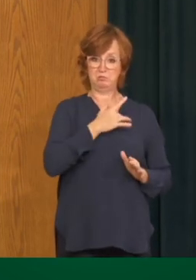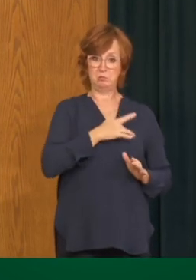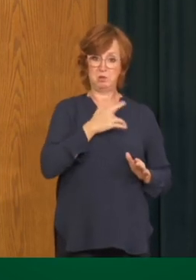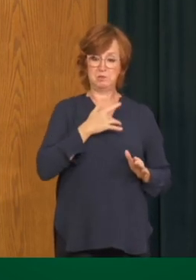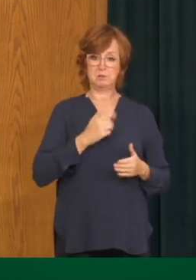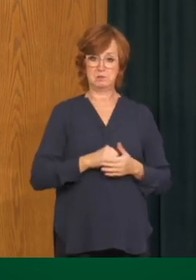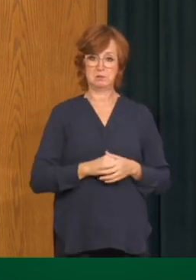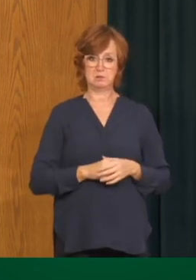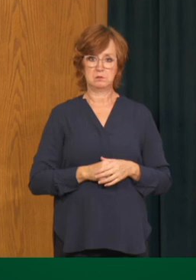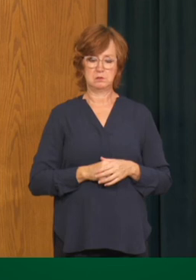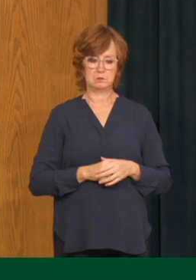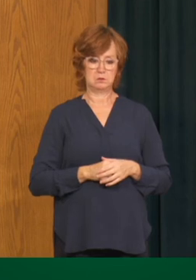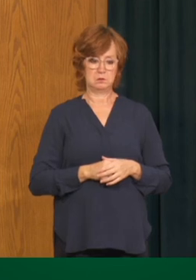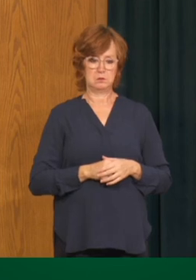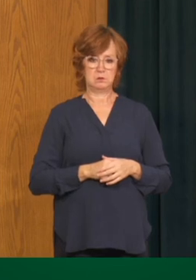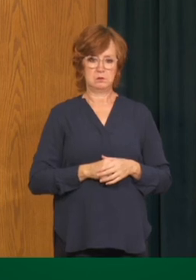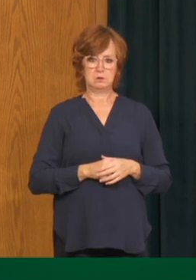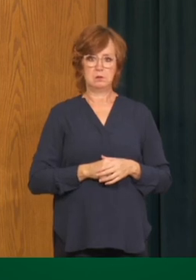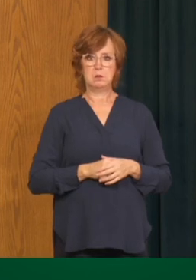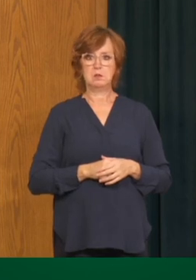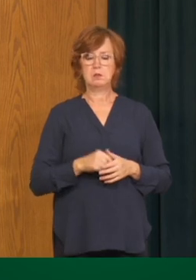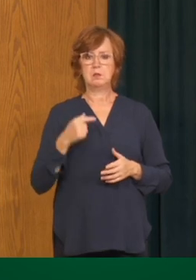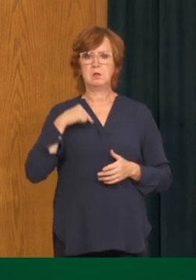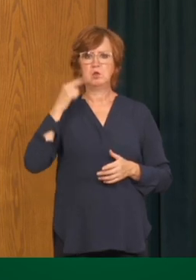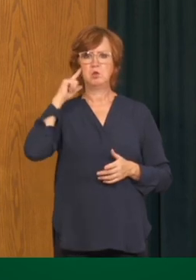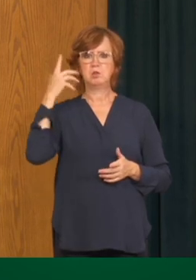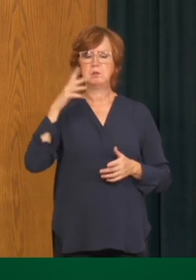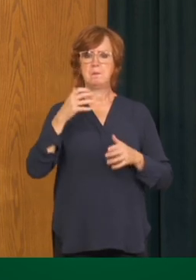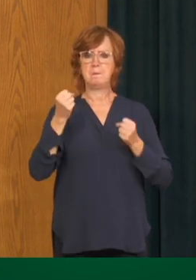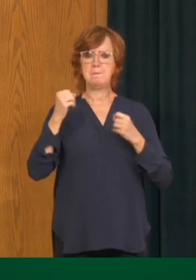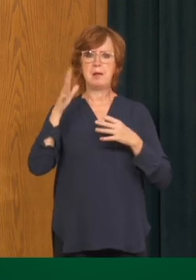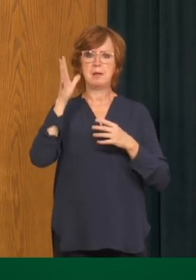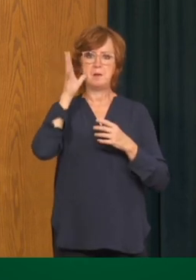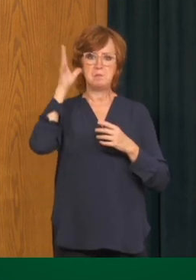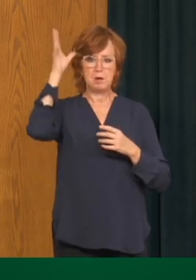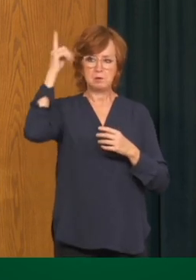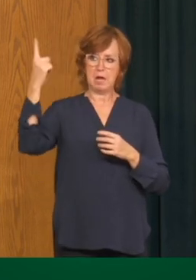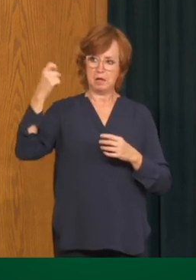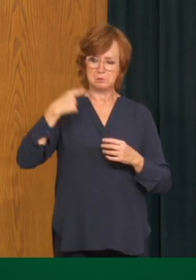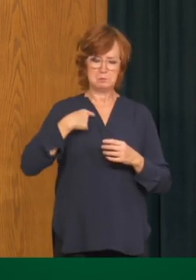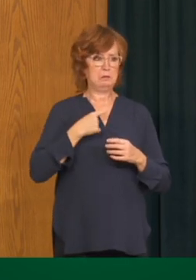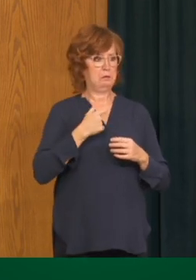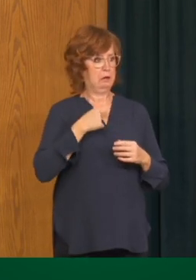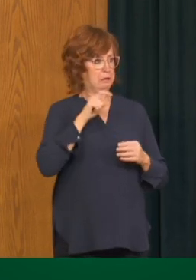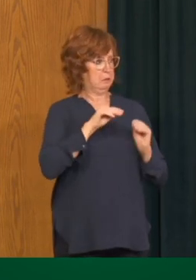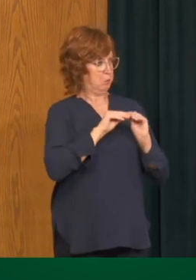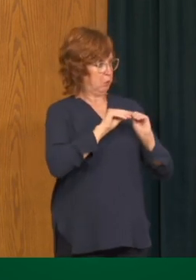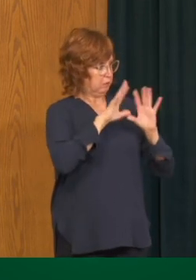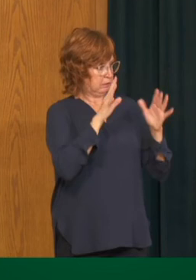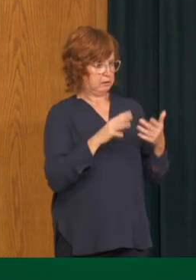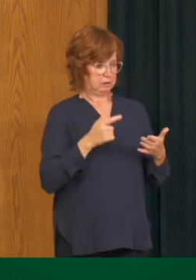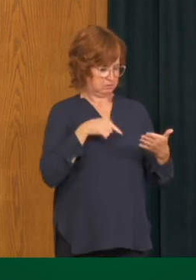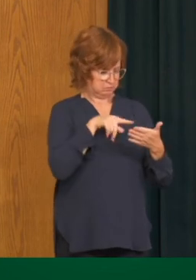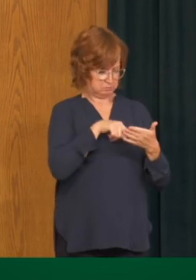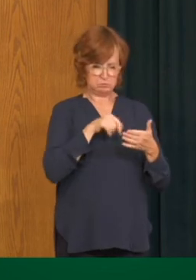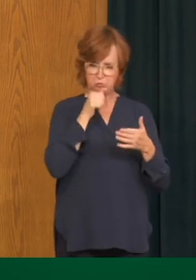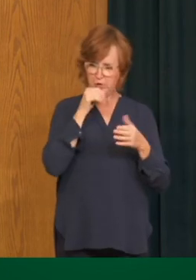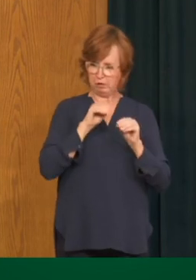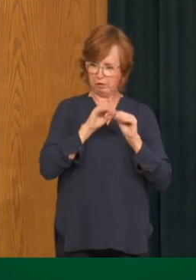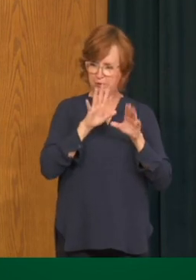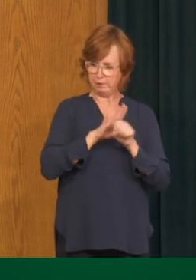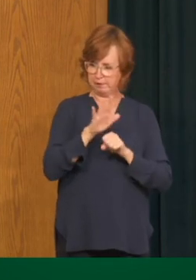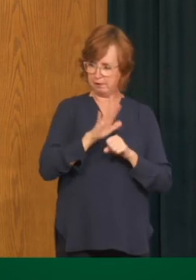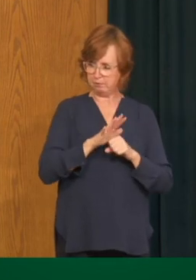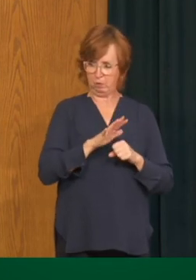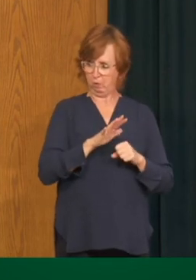level. I have heard from many parents that they would like some clarity on the information that is being provided to them. So we have provided the